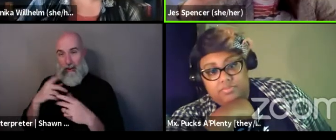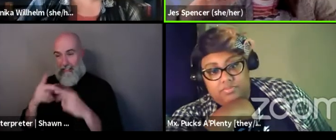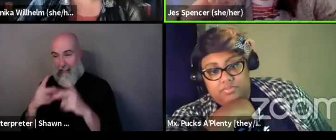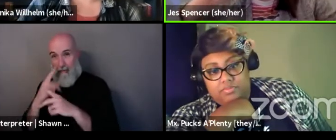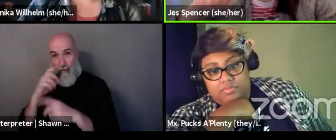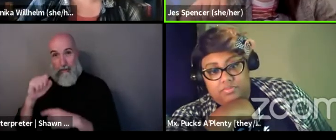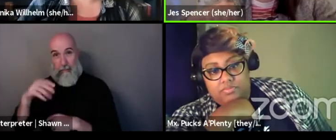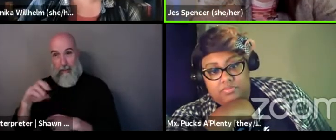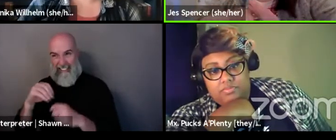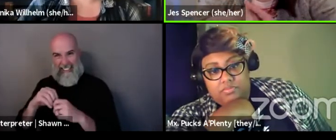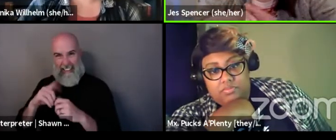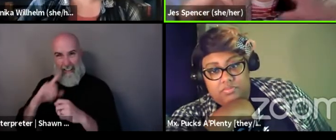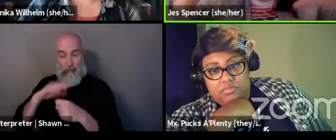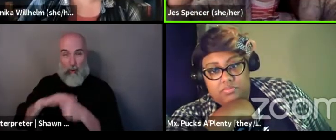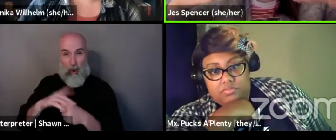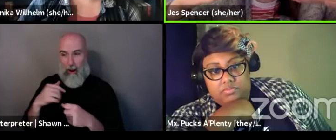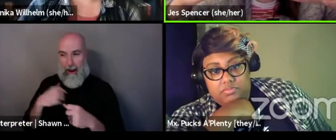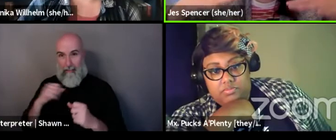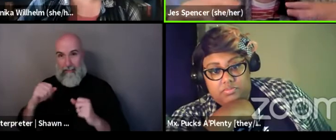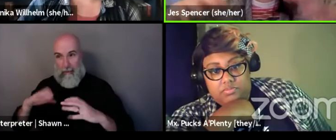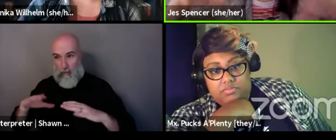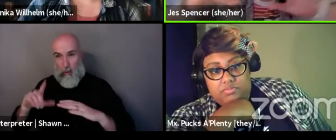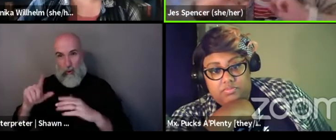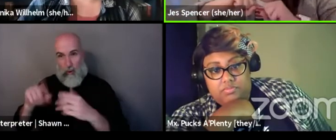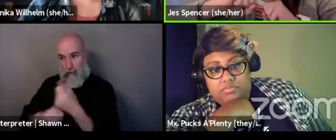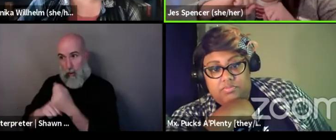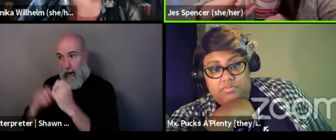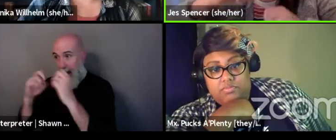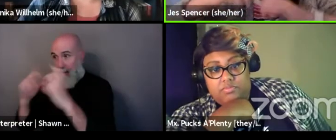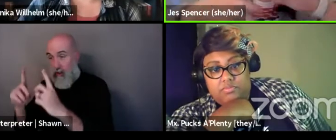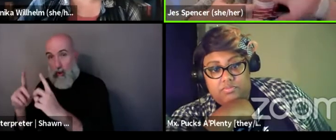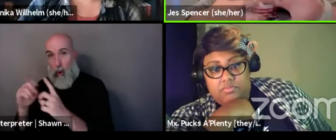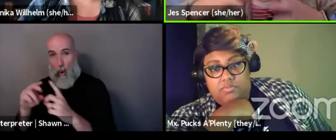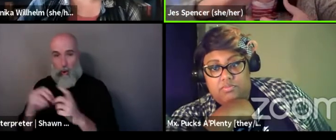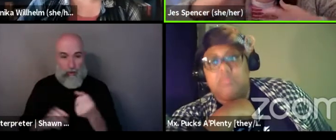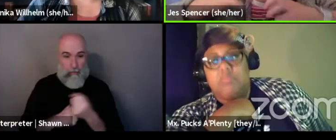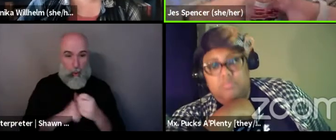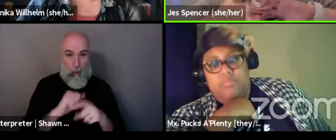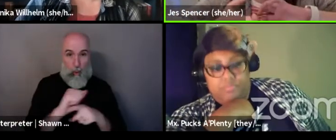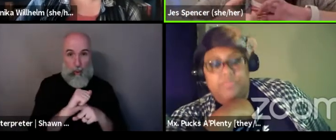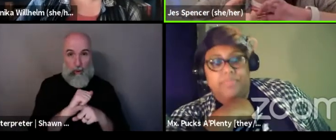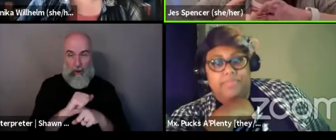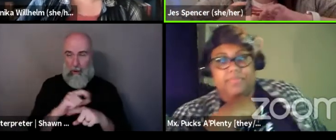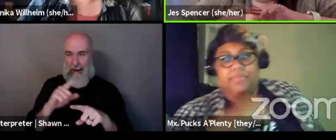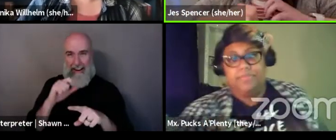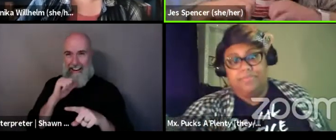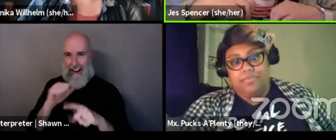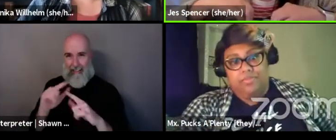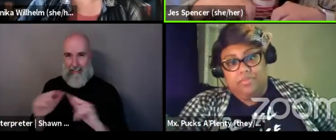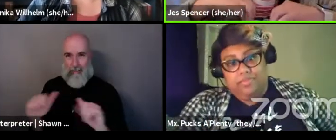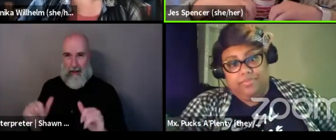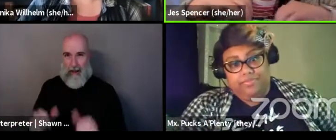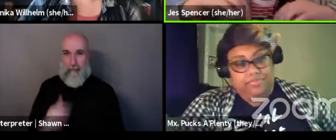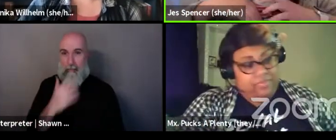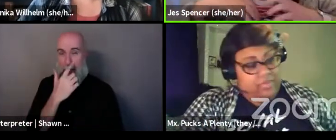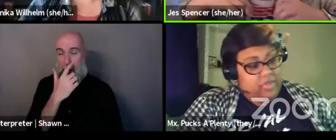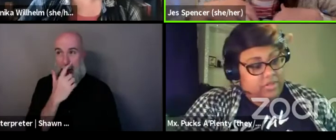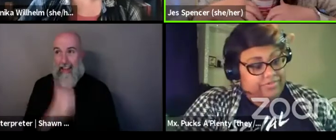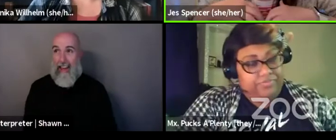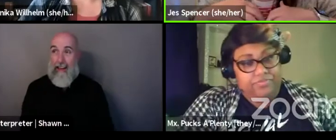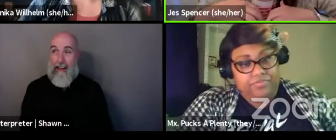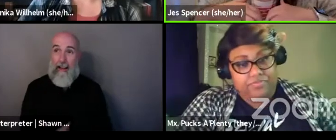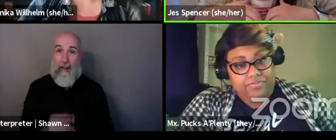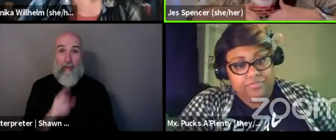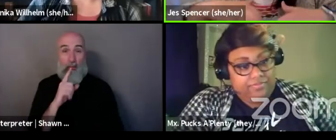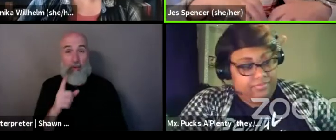you usually have a space issue where you can support education or you can support rehearsals, but neither at the same time. And there's